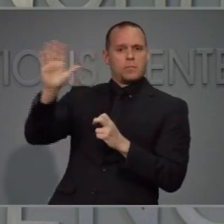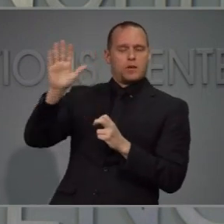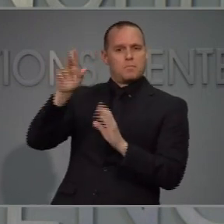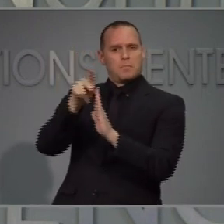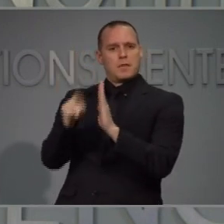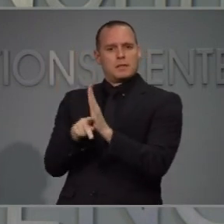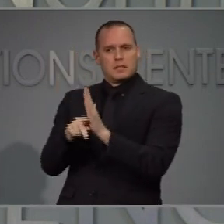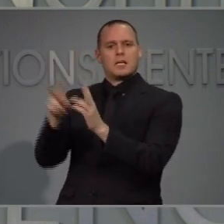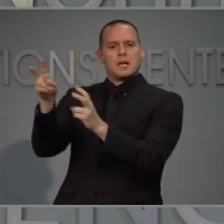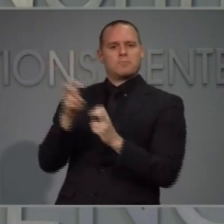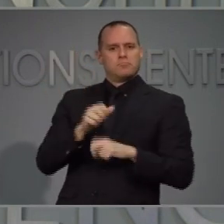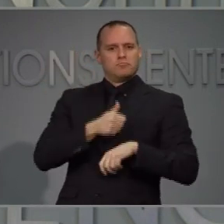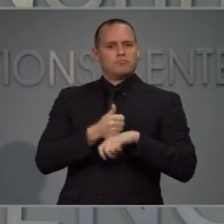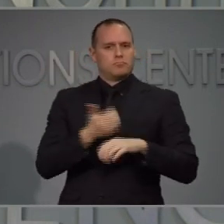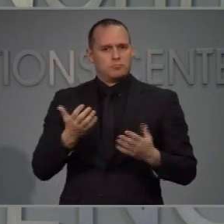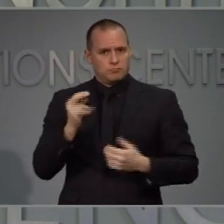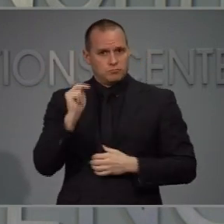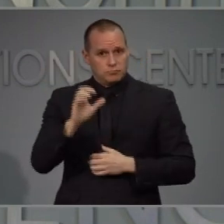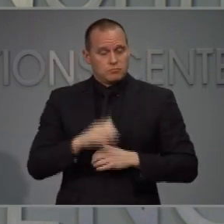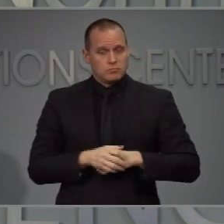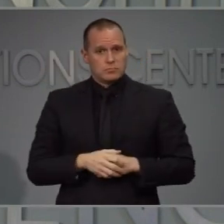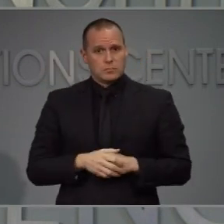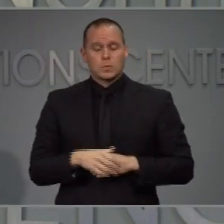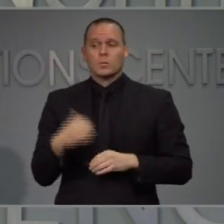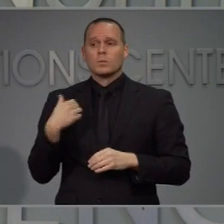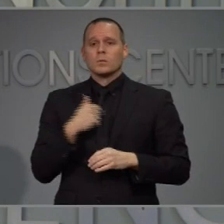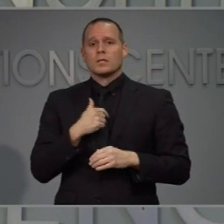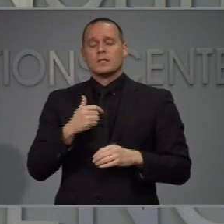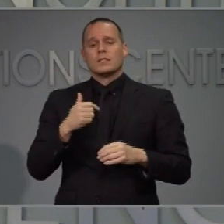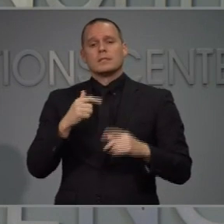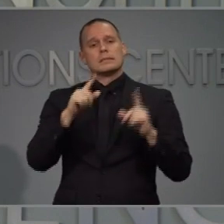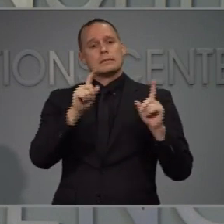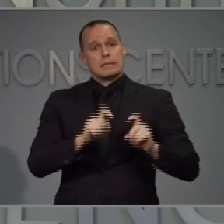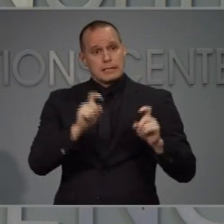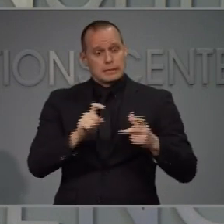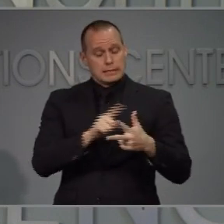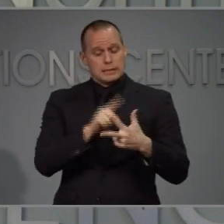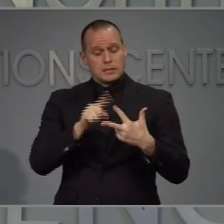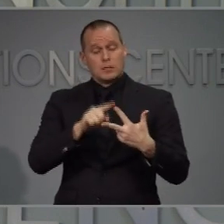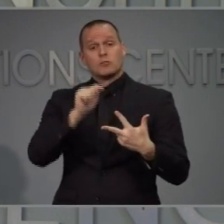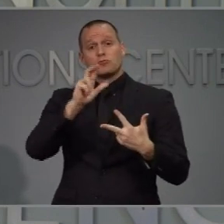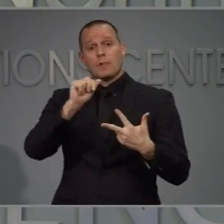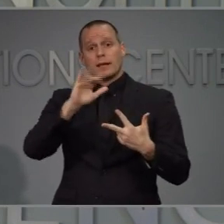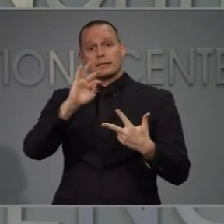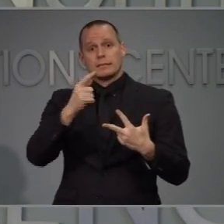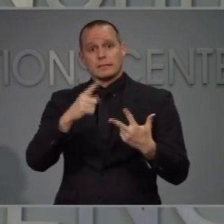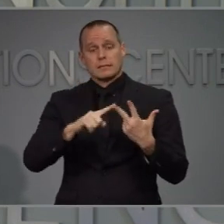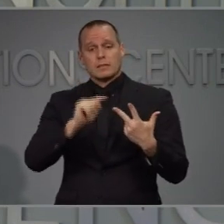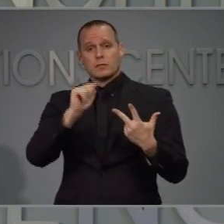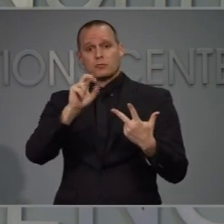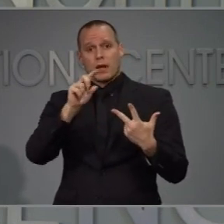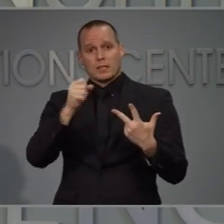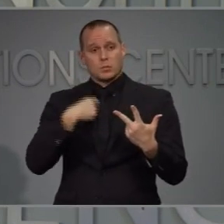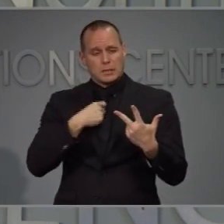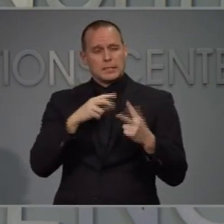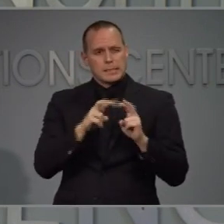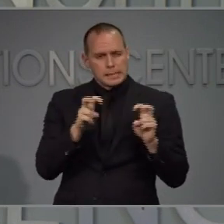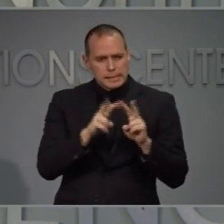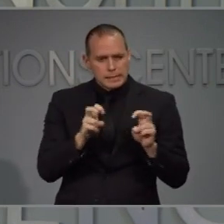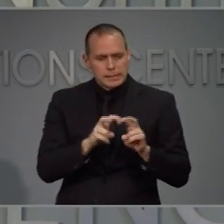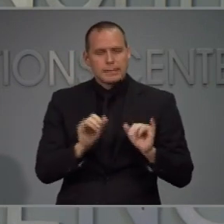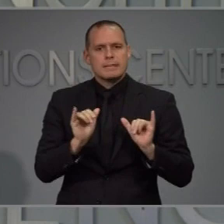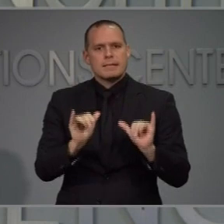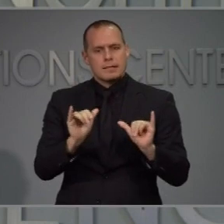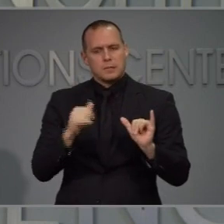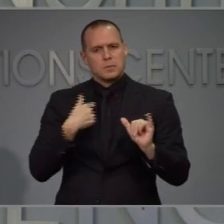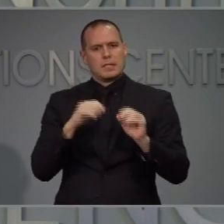After a thorough analysis of the details of testing, tracing, and trends, it's clear